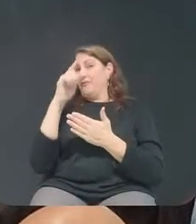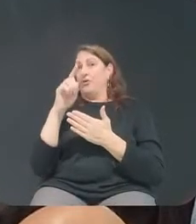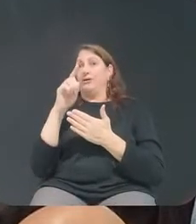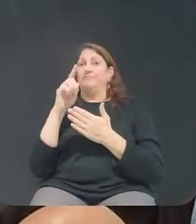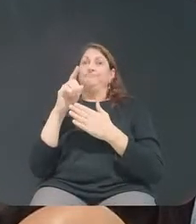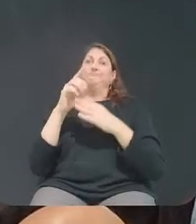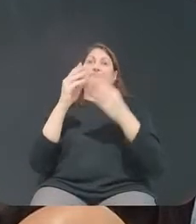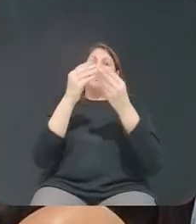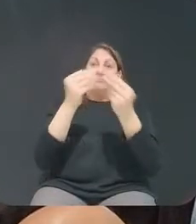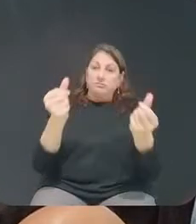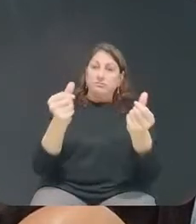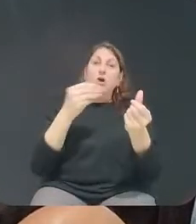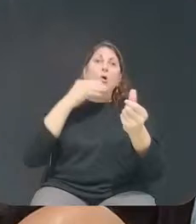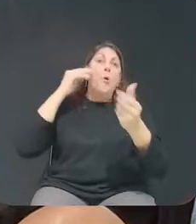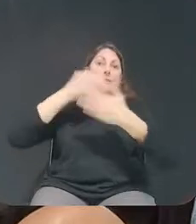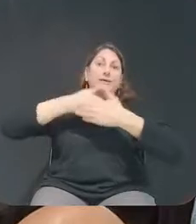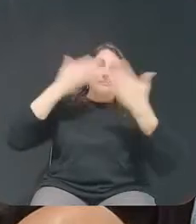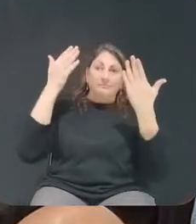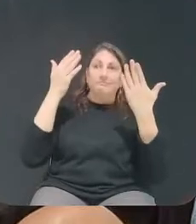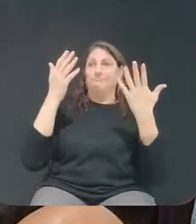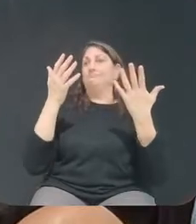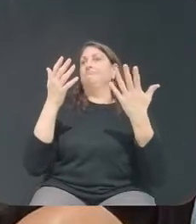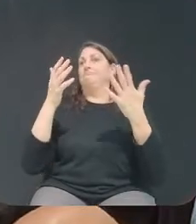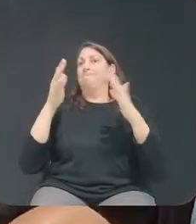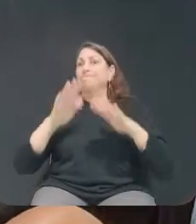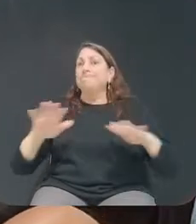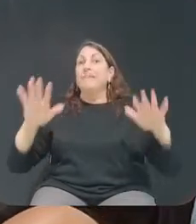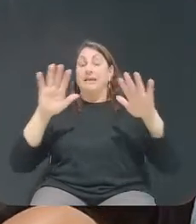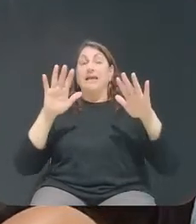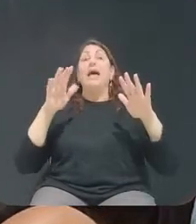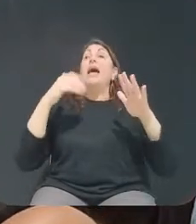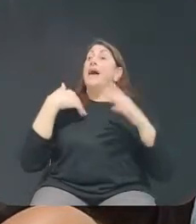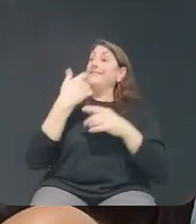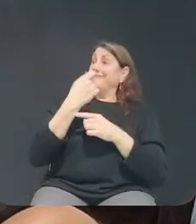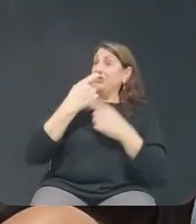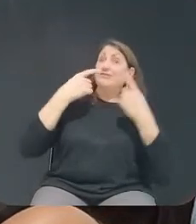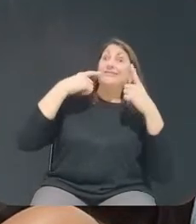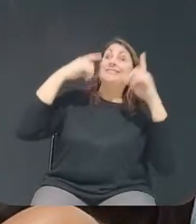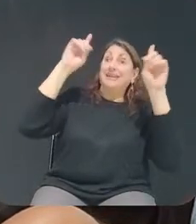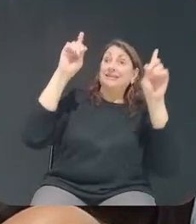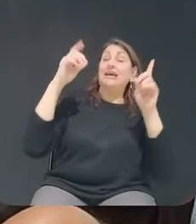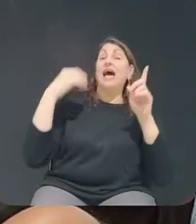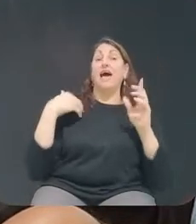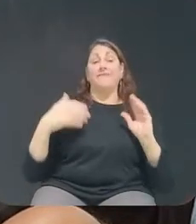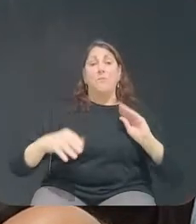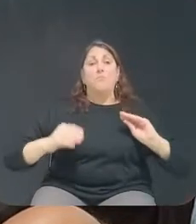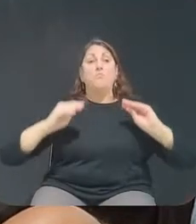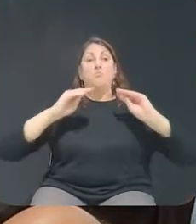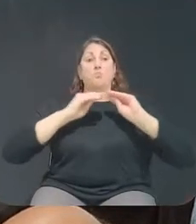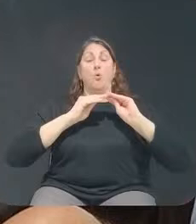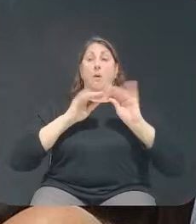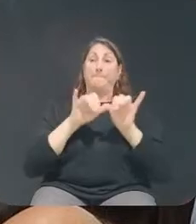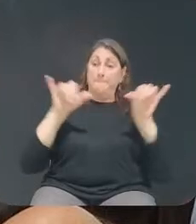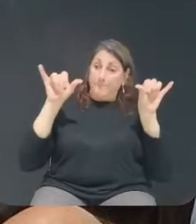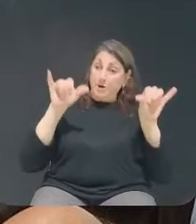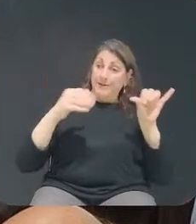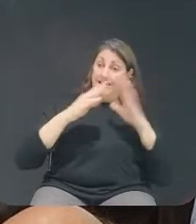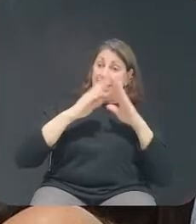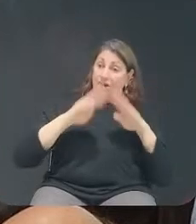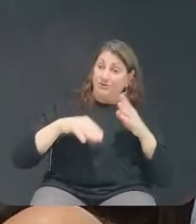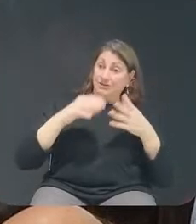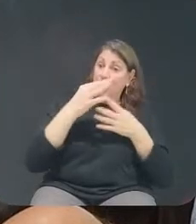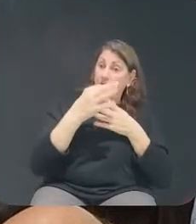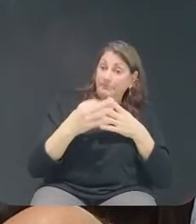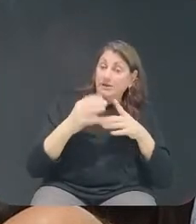it highlights numerous successes, such as increased shelter capacity and permanent housing options, it also acknowledges that,